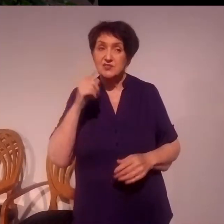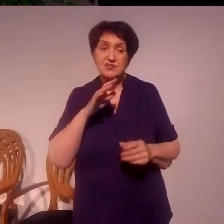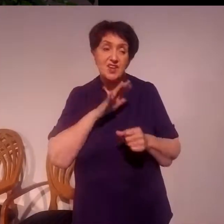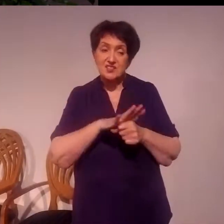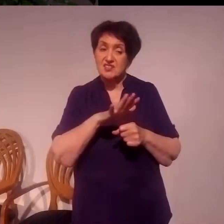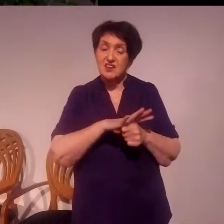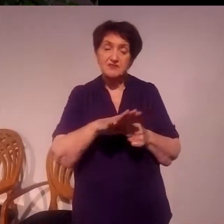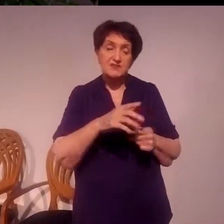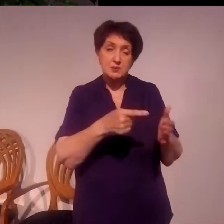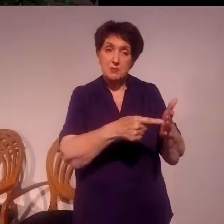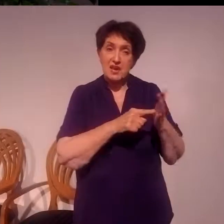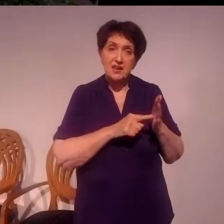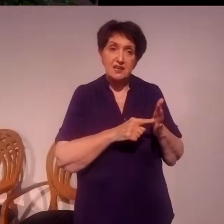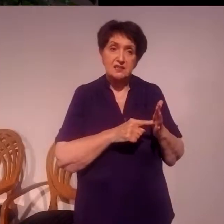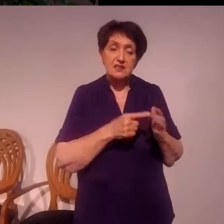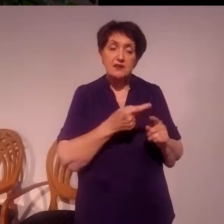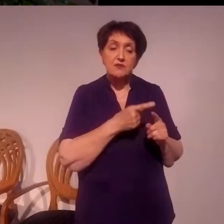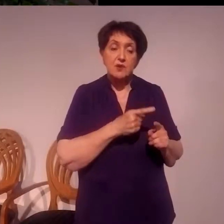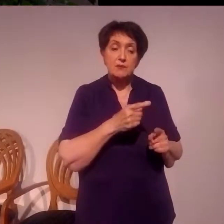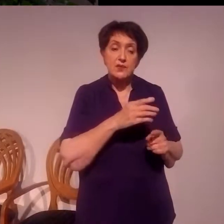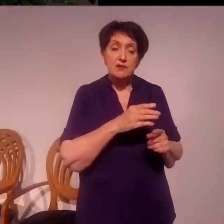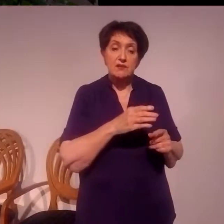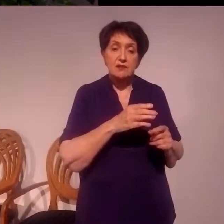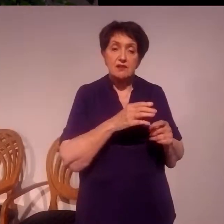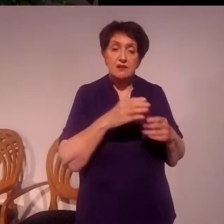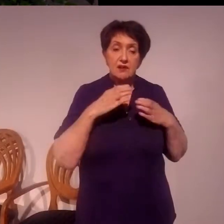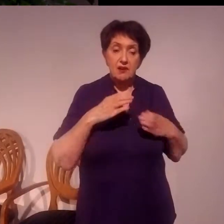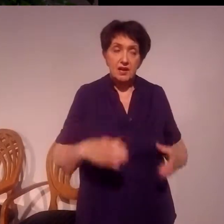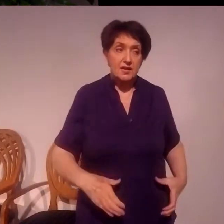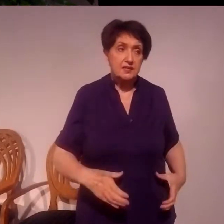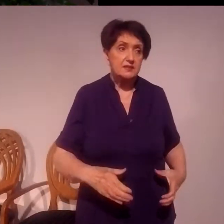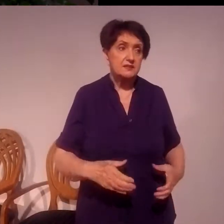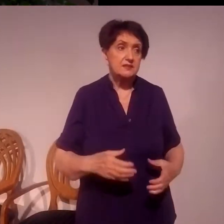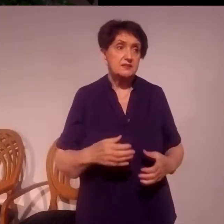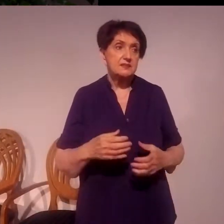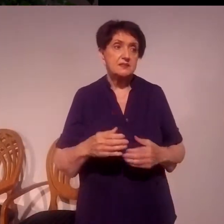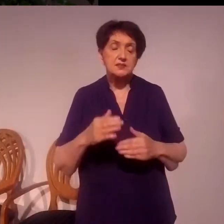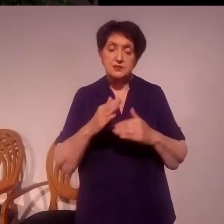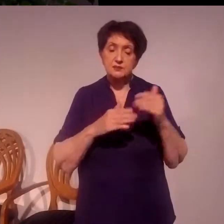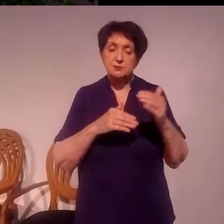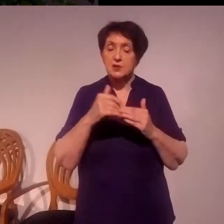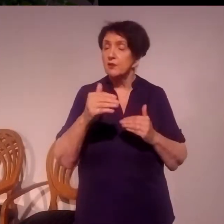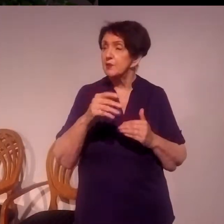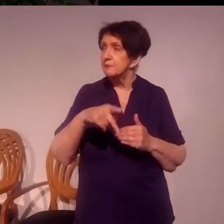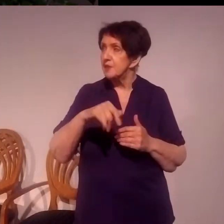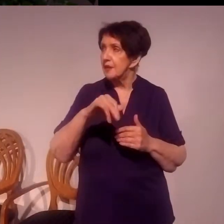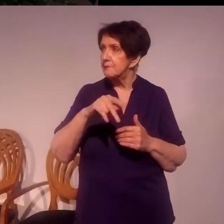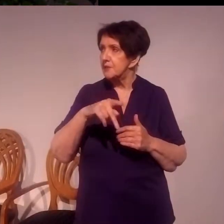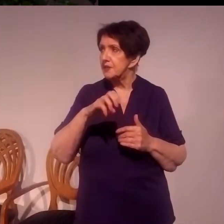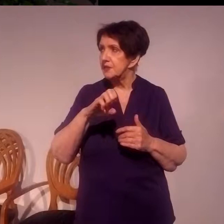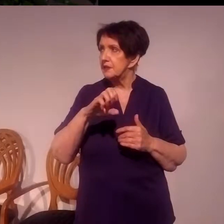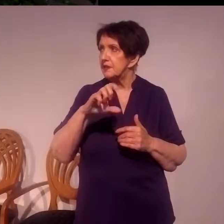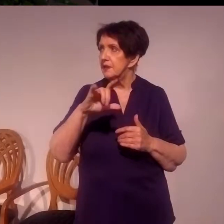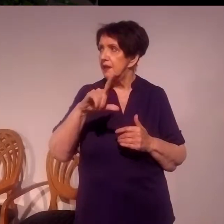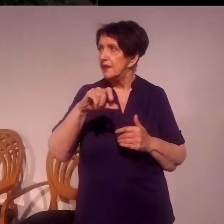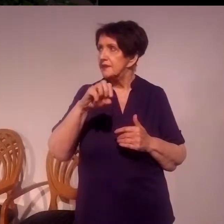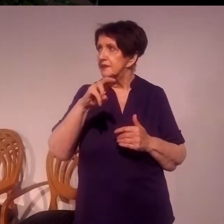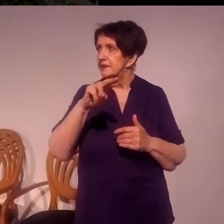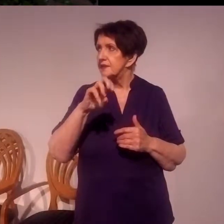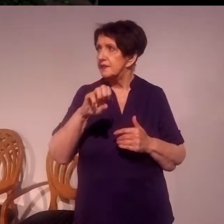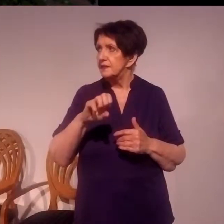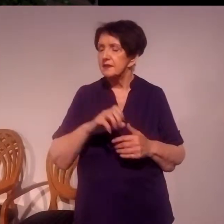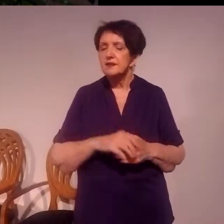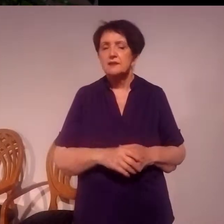their customers, mind you, not from us, from their customers to build this pipeline, because we know eventually profit,